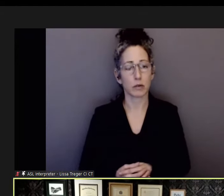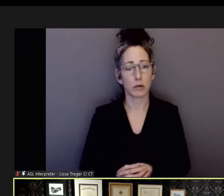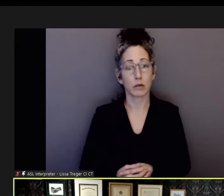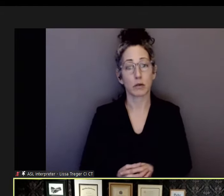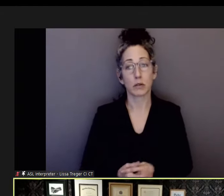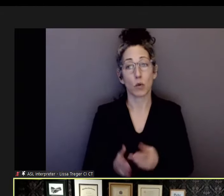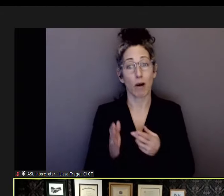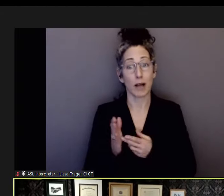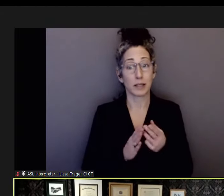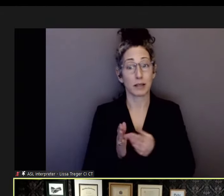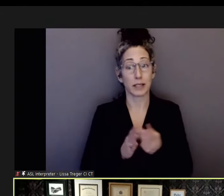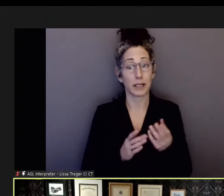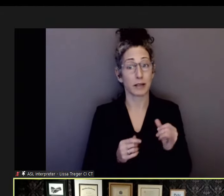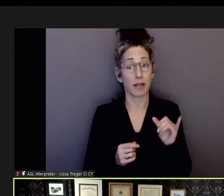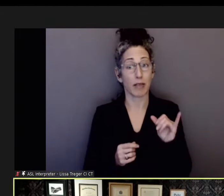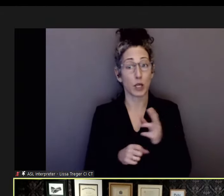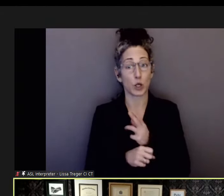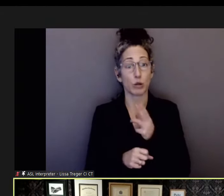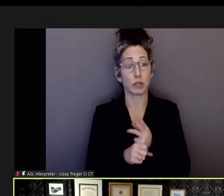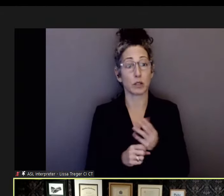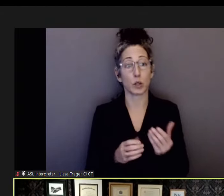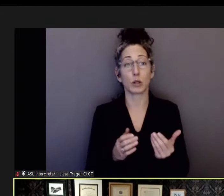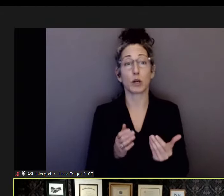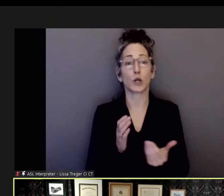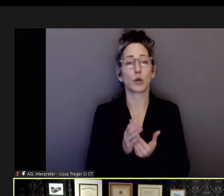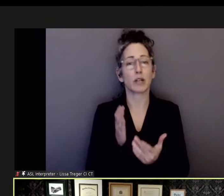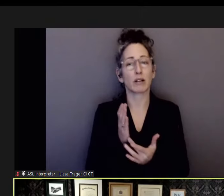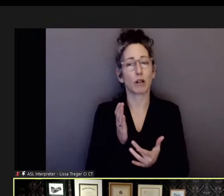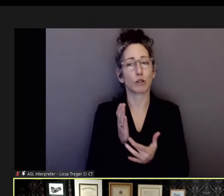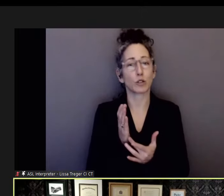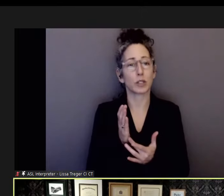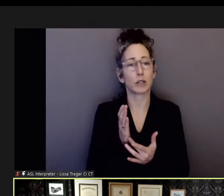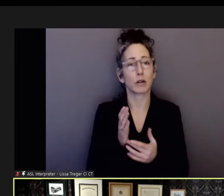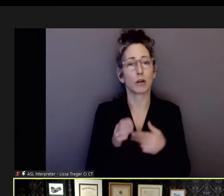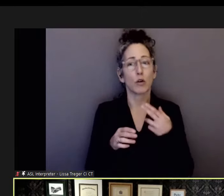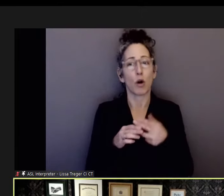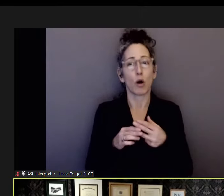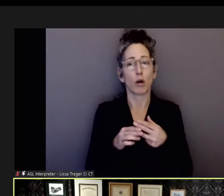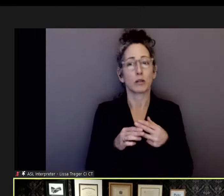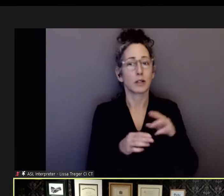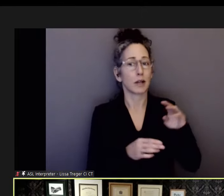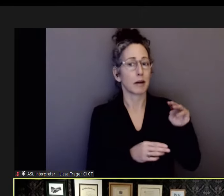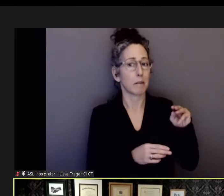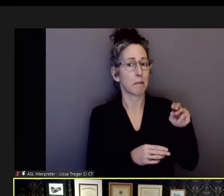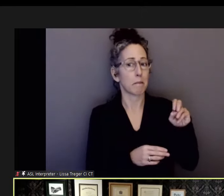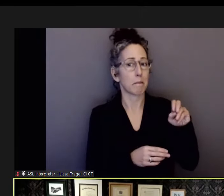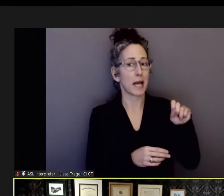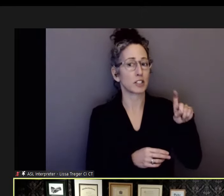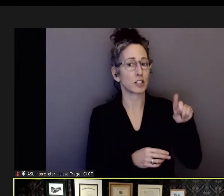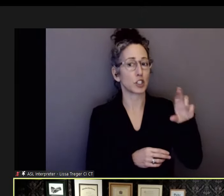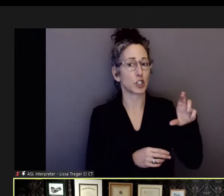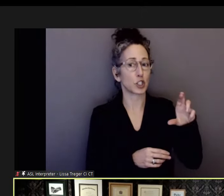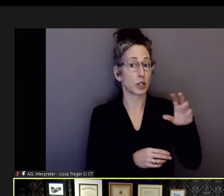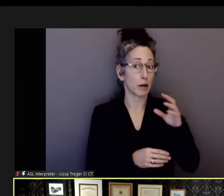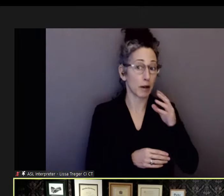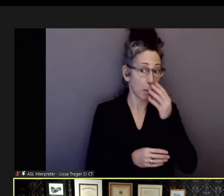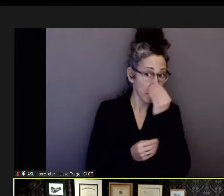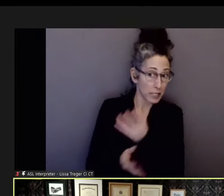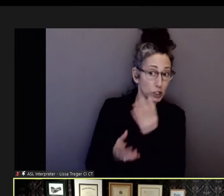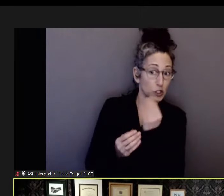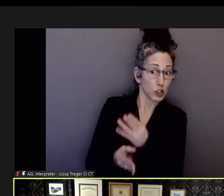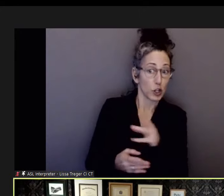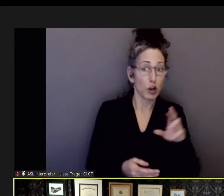what it is, it uses this new technology or platform called messenger RNA. And in here